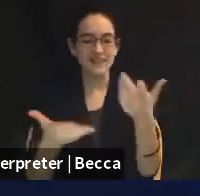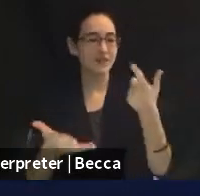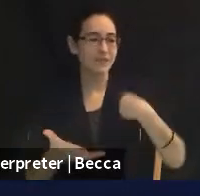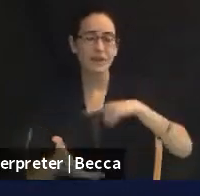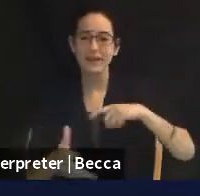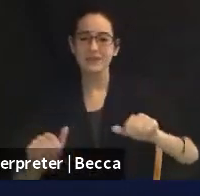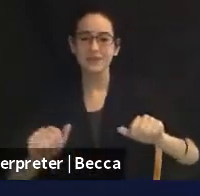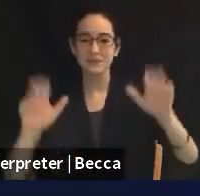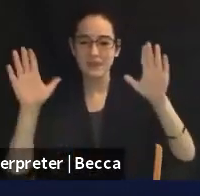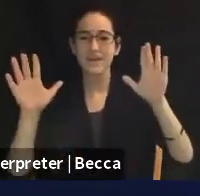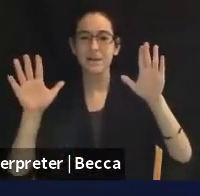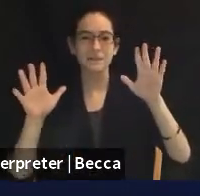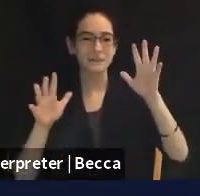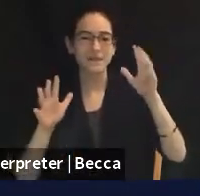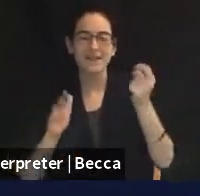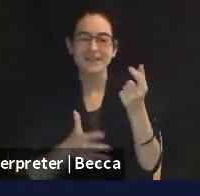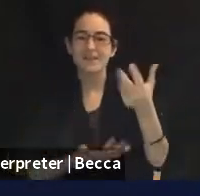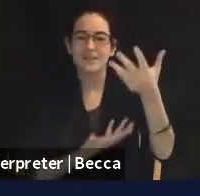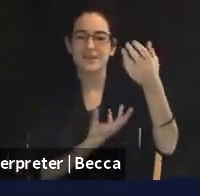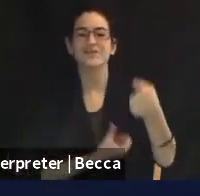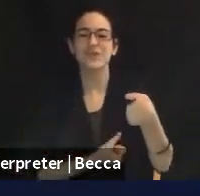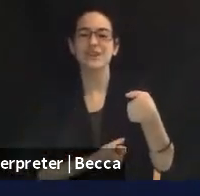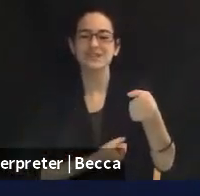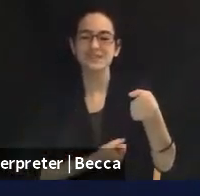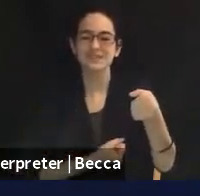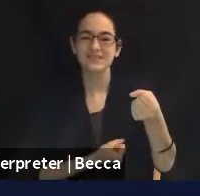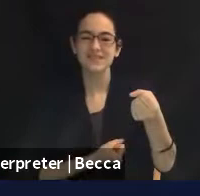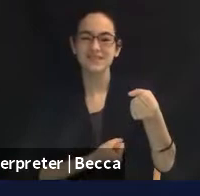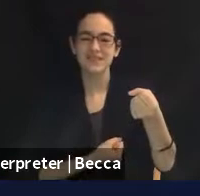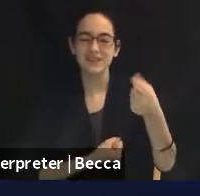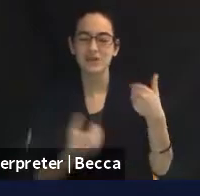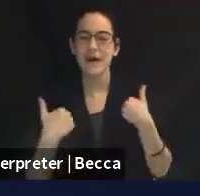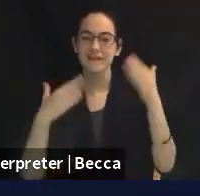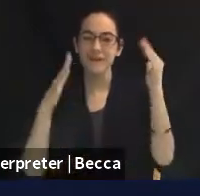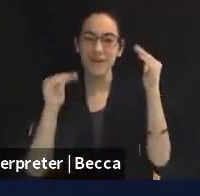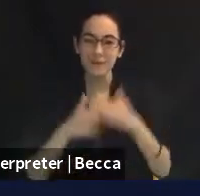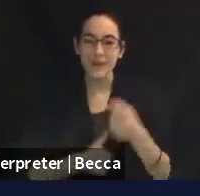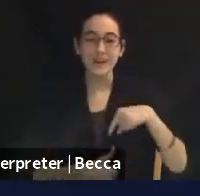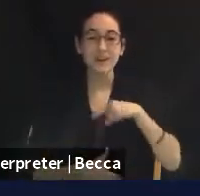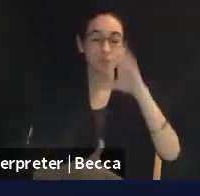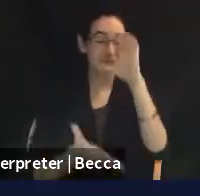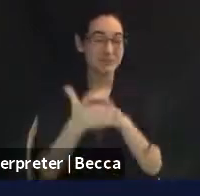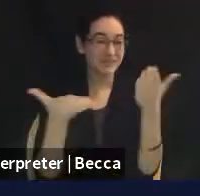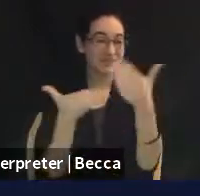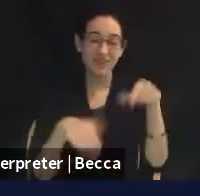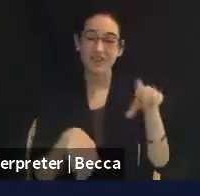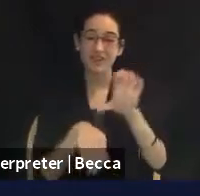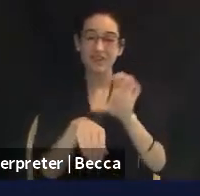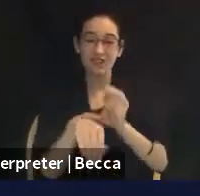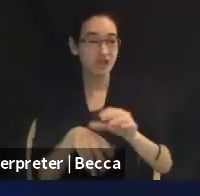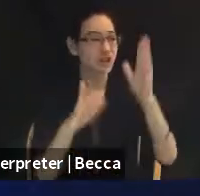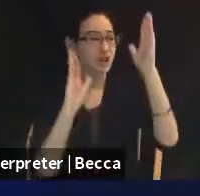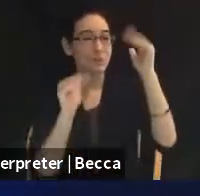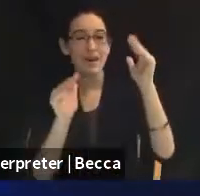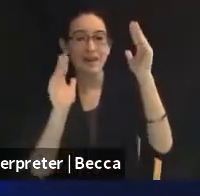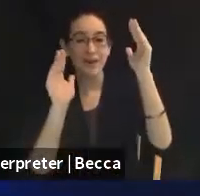a little bit of that trust to walk towards hope. And we believe at Gateway that there is hope to be found in this man